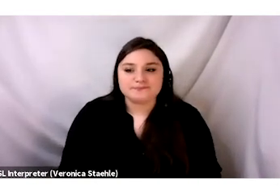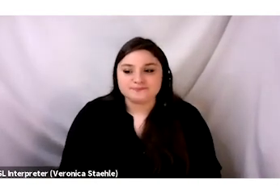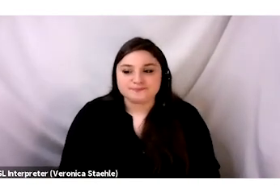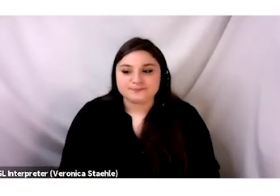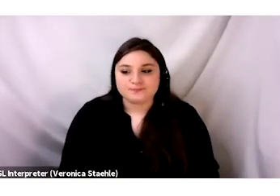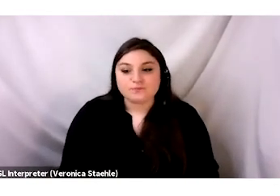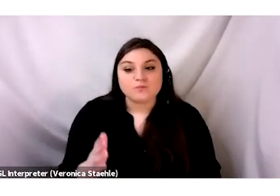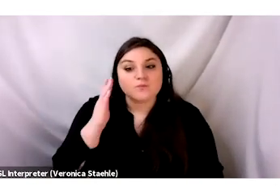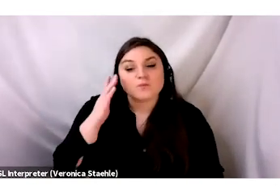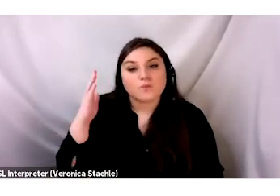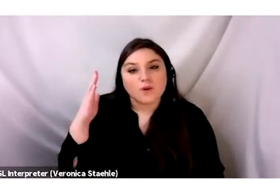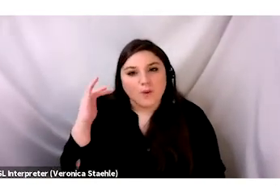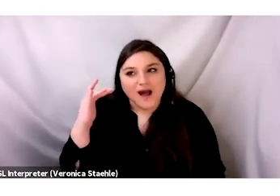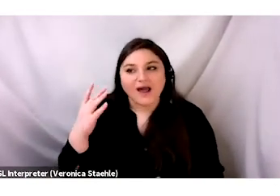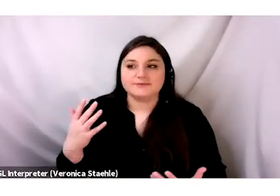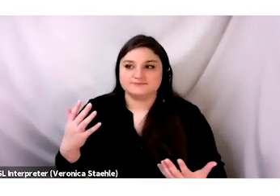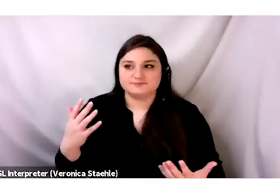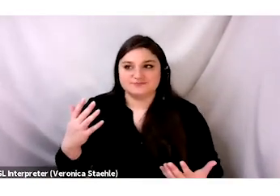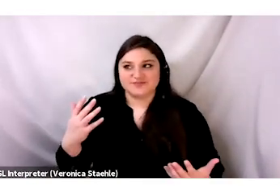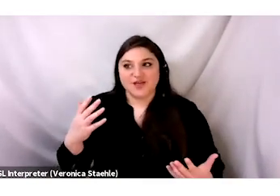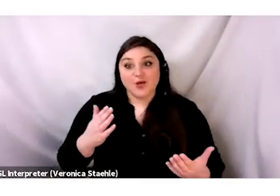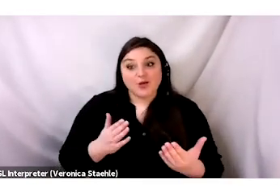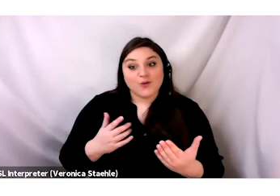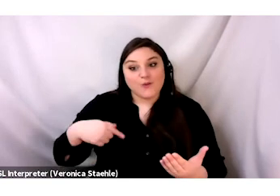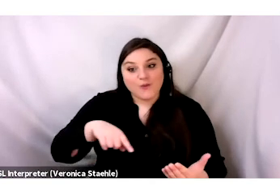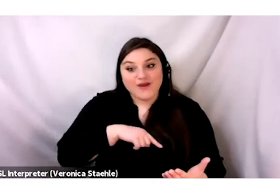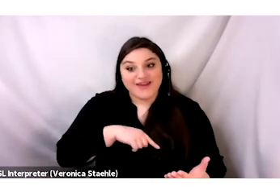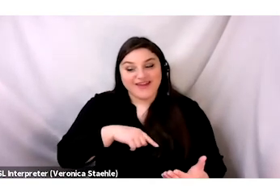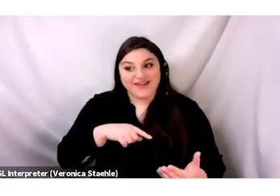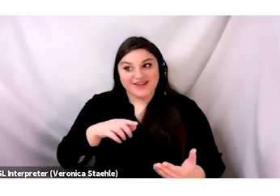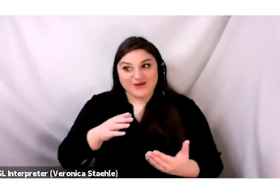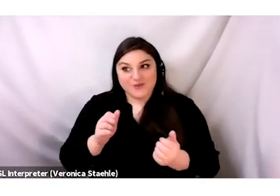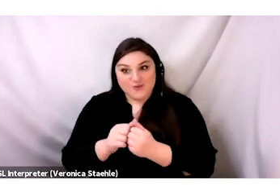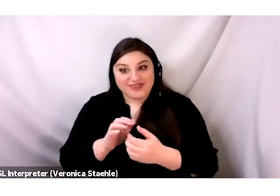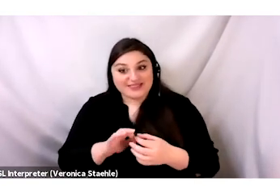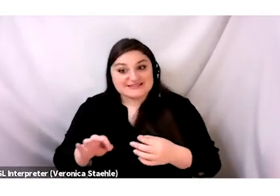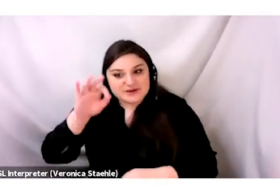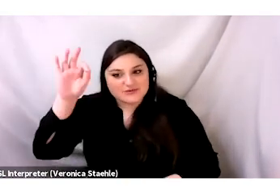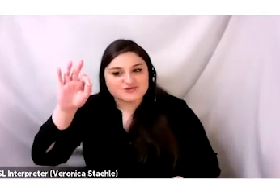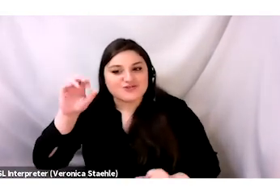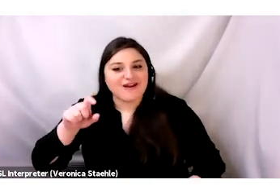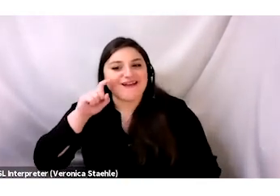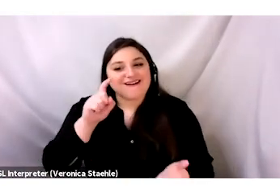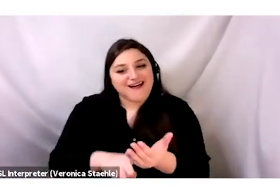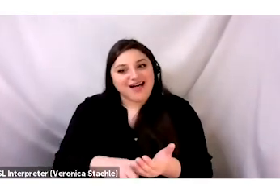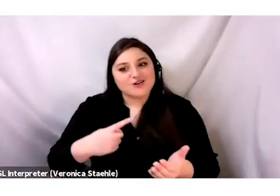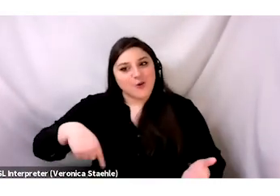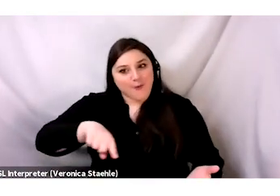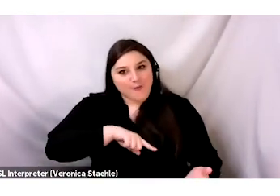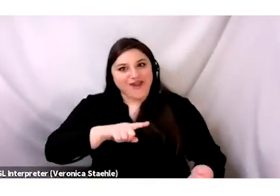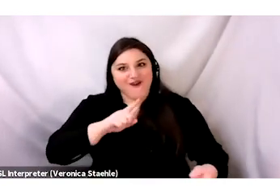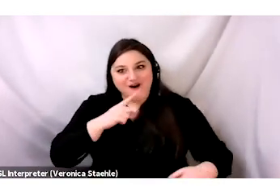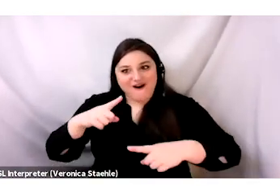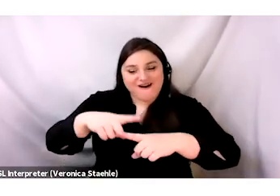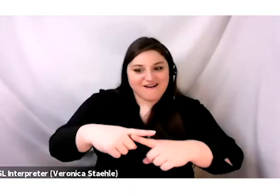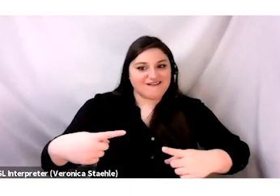because it's an acknowledgement of interconnectedness. Spirituality is a recognition that we exist beyond our